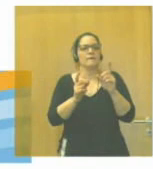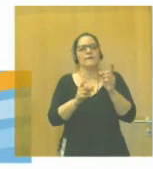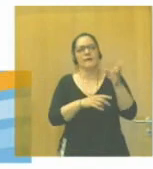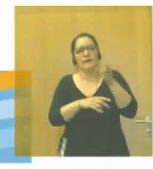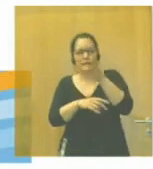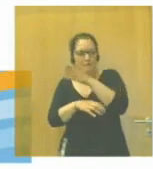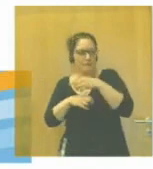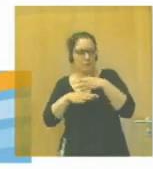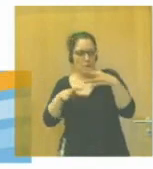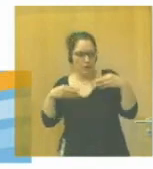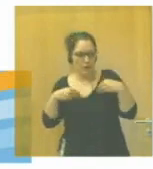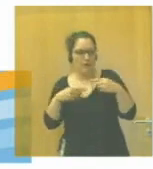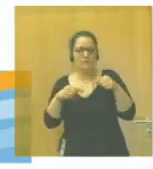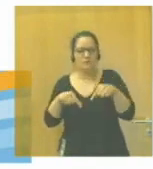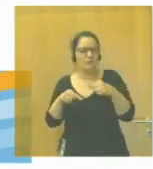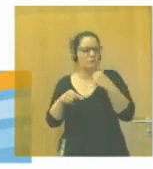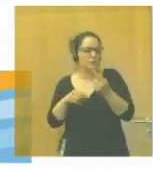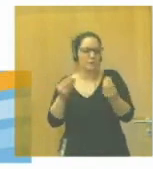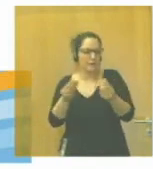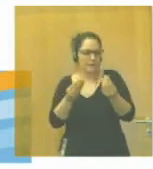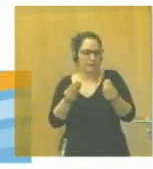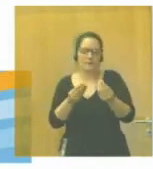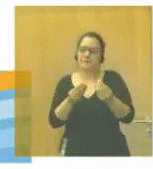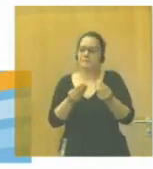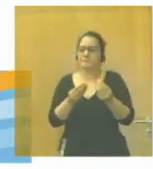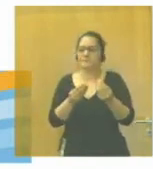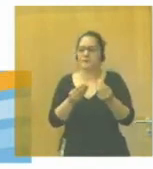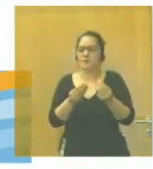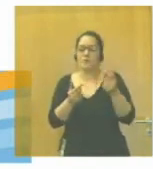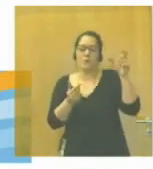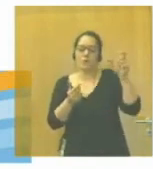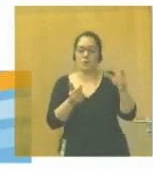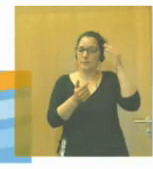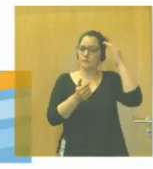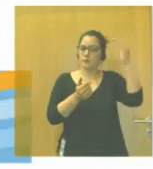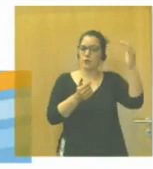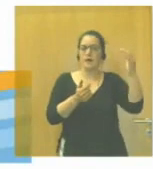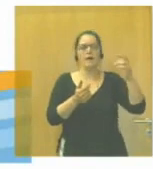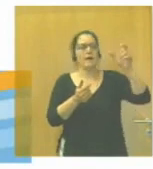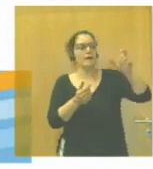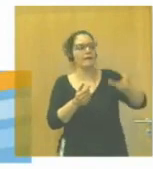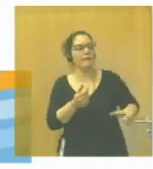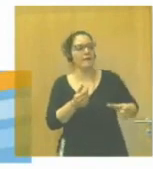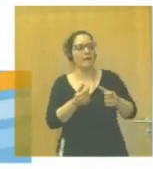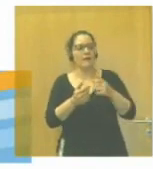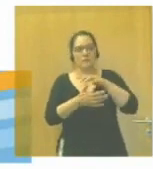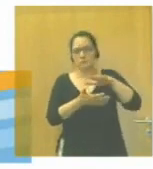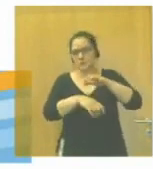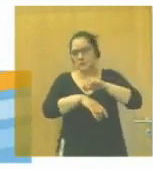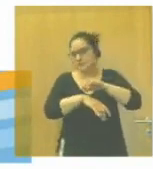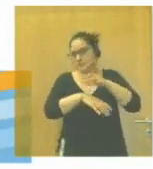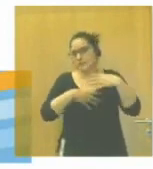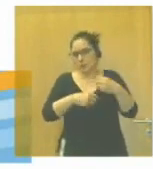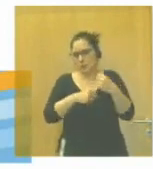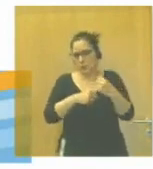to getting somebody to see a healthcare professional if somebody's determined they're at risk, right? If the parent, if the primary